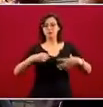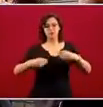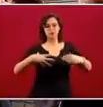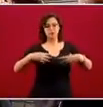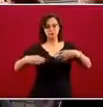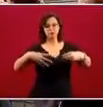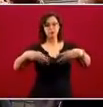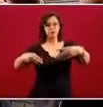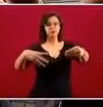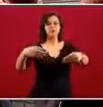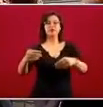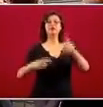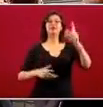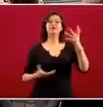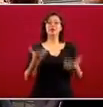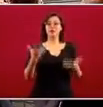this